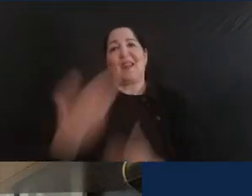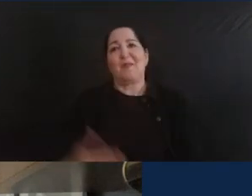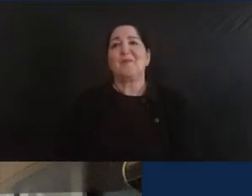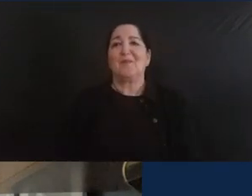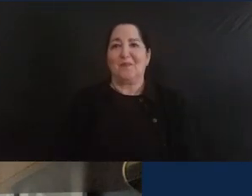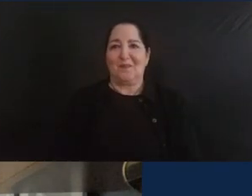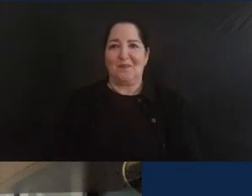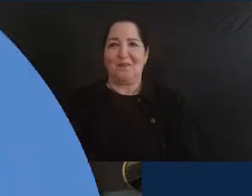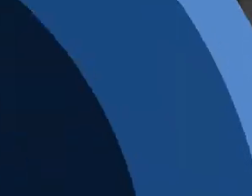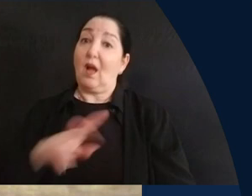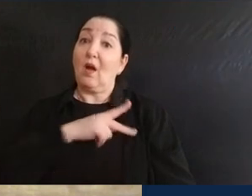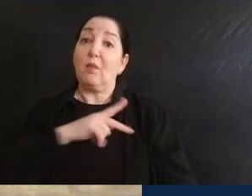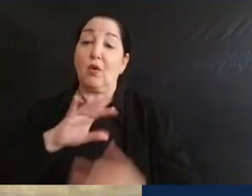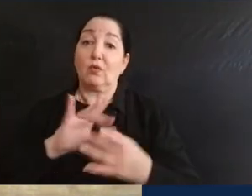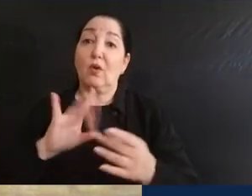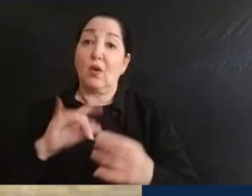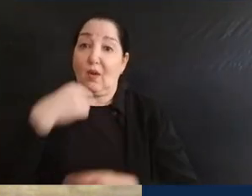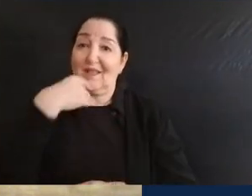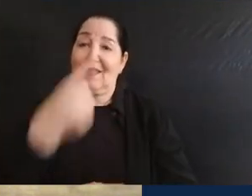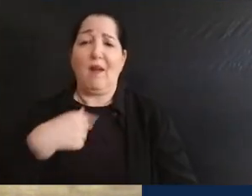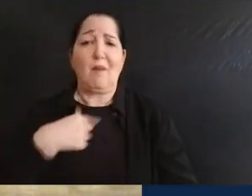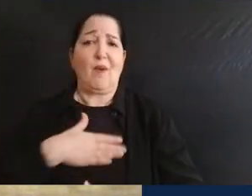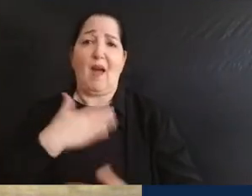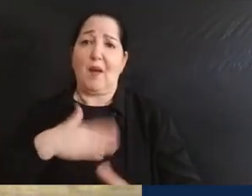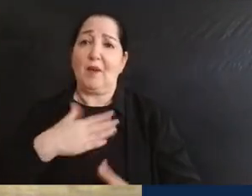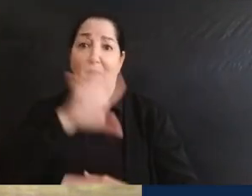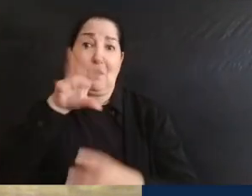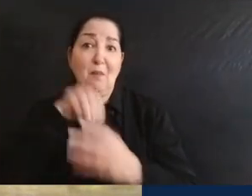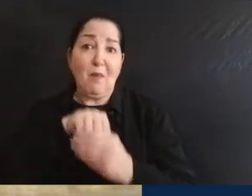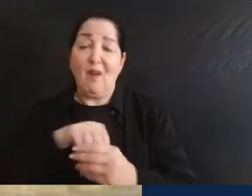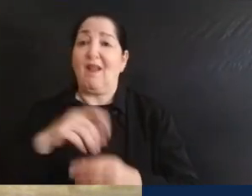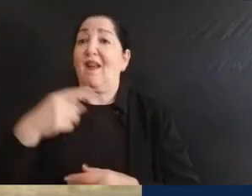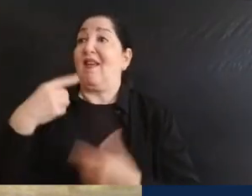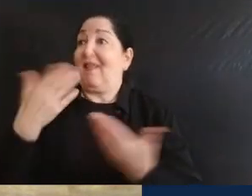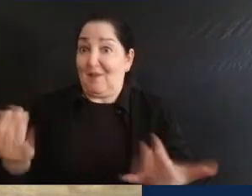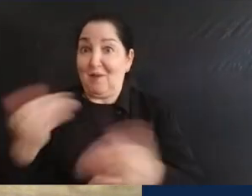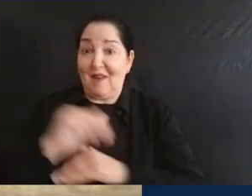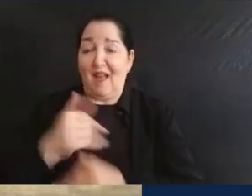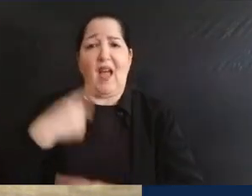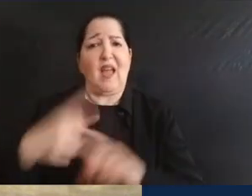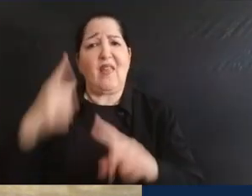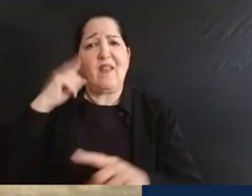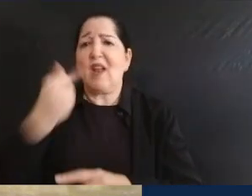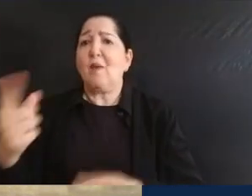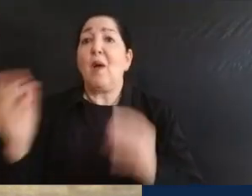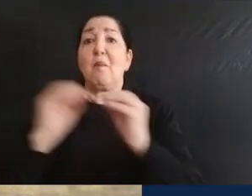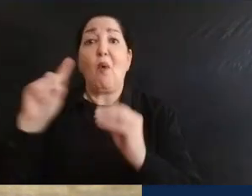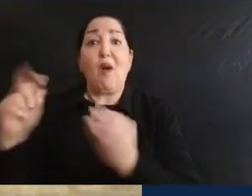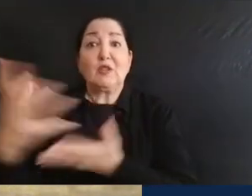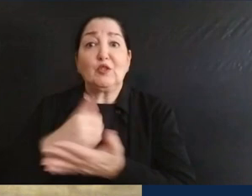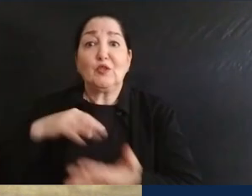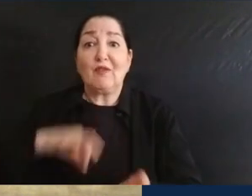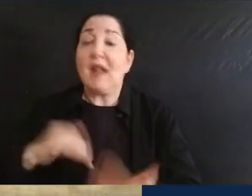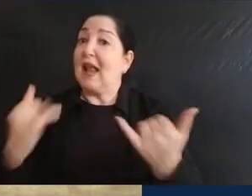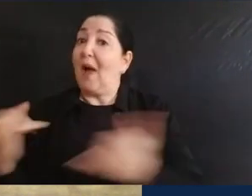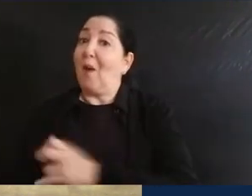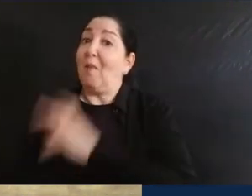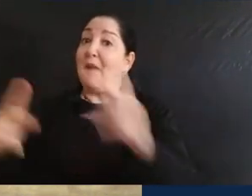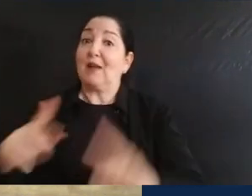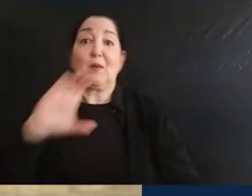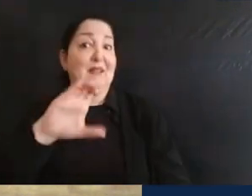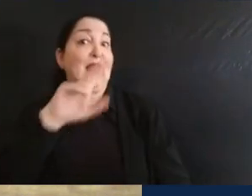of you watching tonight. On a personal note, I am so happy to be a part of this and can't think of anyone more deserving. And